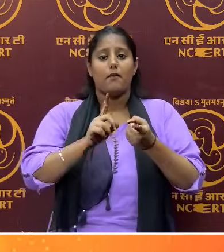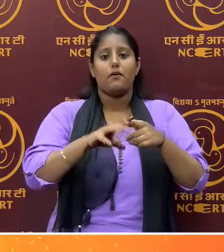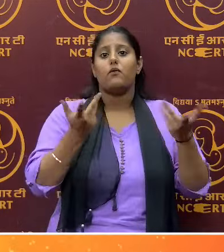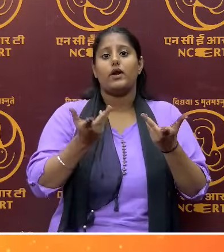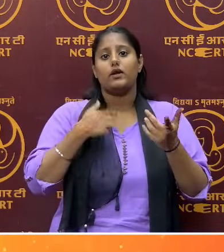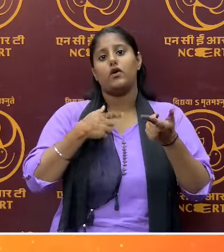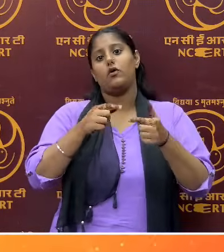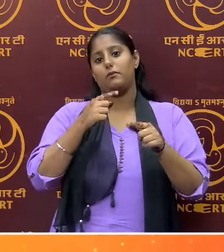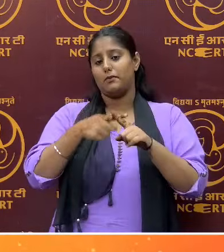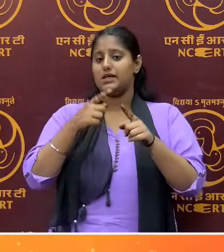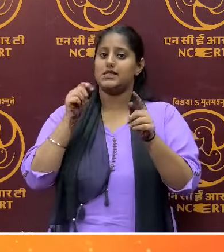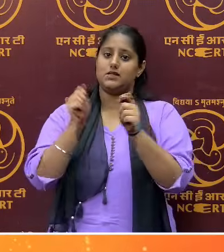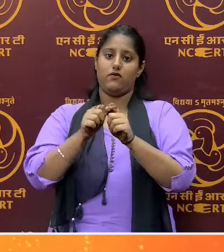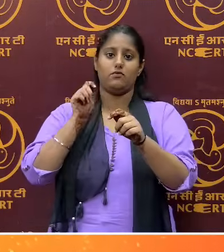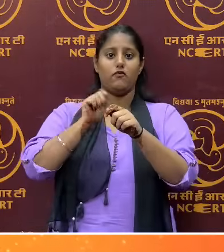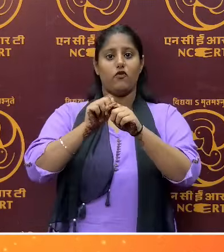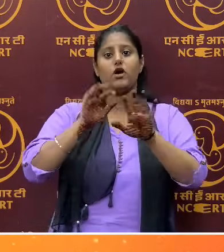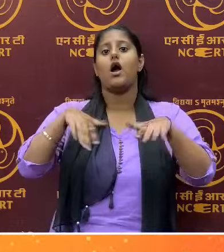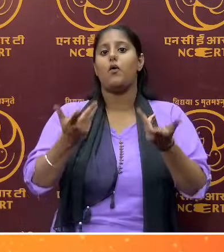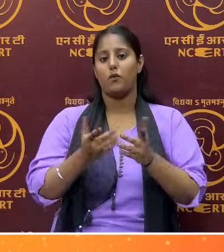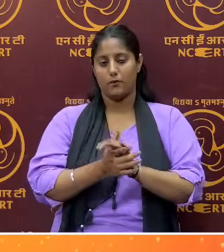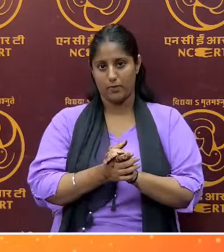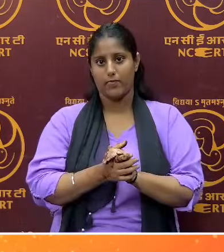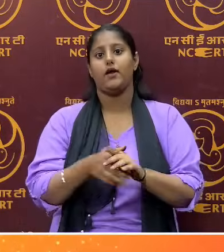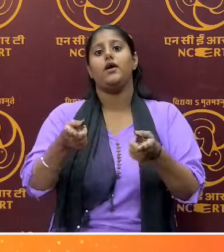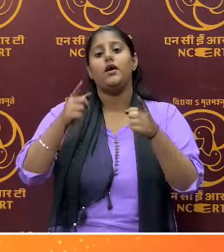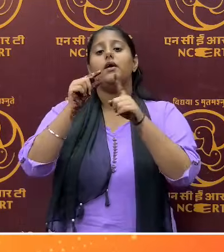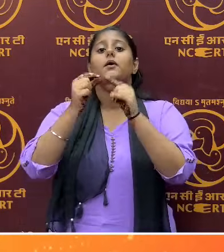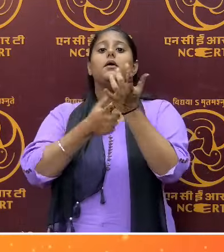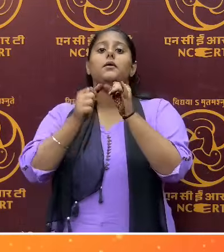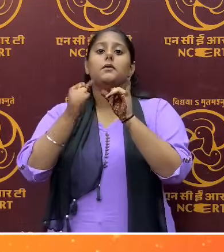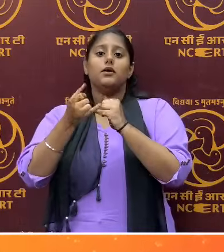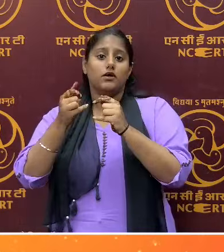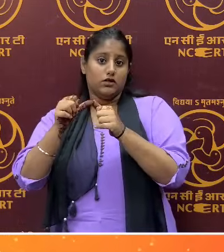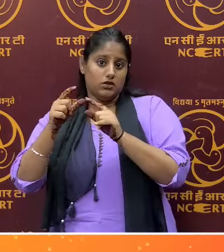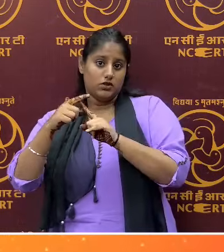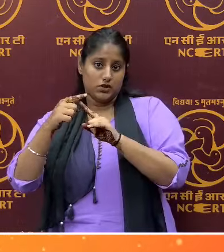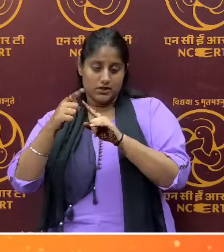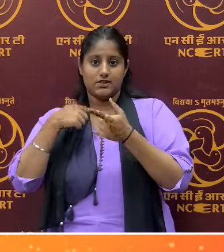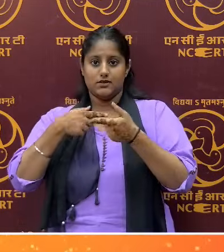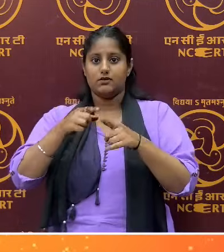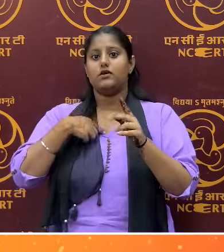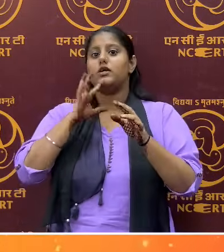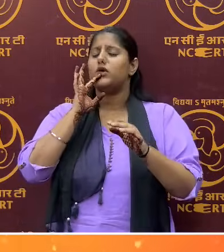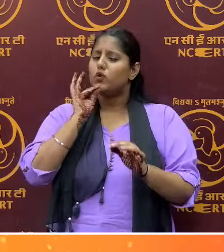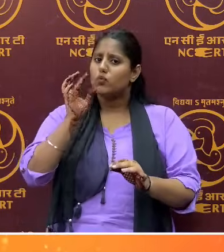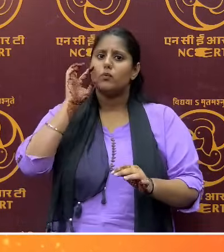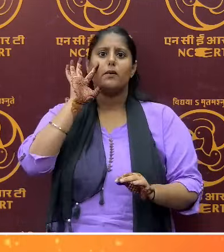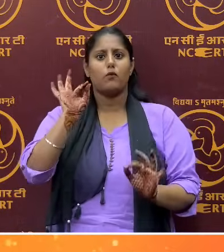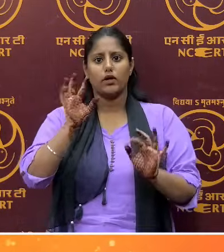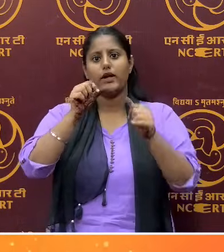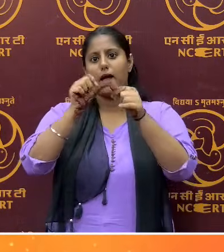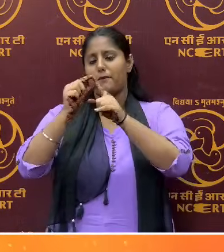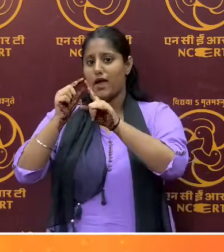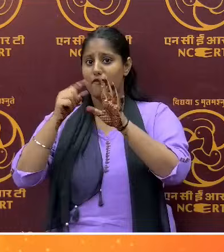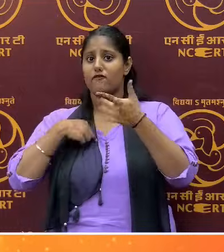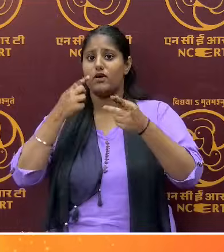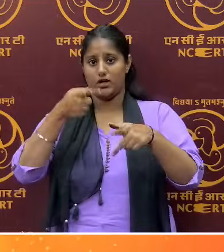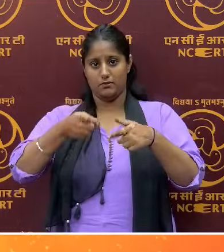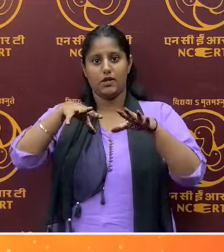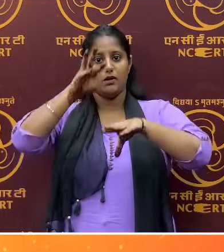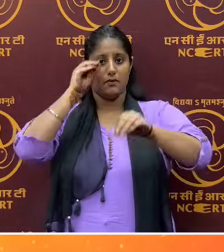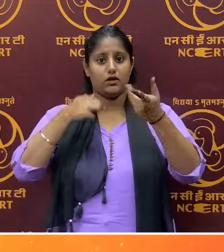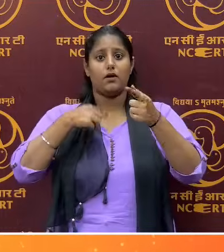accordingly. Yeah. Right. So, PRASHAST is very important. That's what we have learned from what you said. But when we already